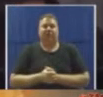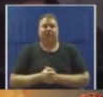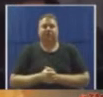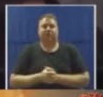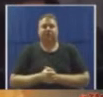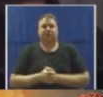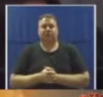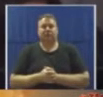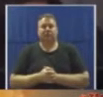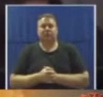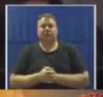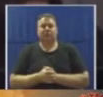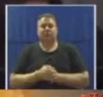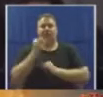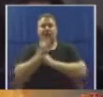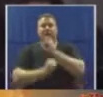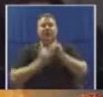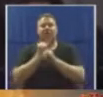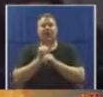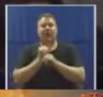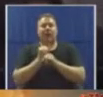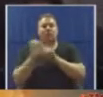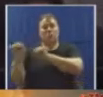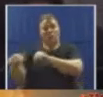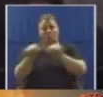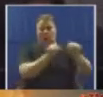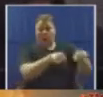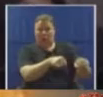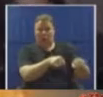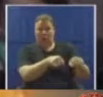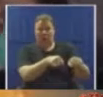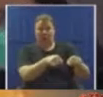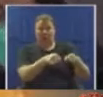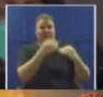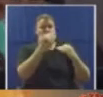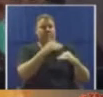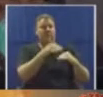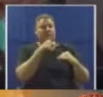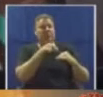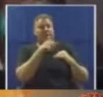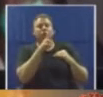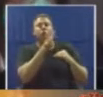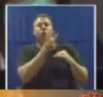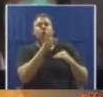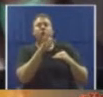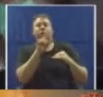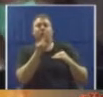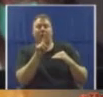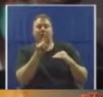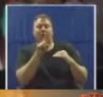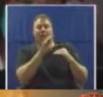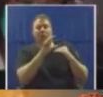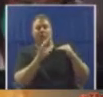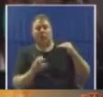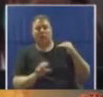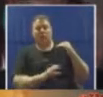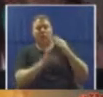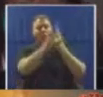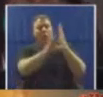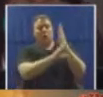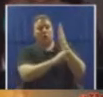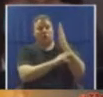When it comes to international agreements, Section 231, subsection 1 of the Constitution